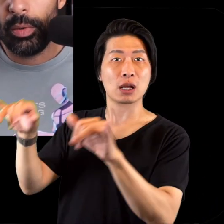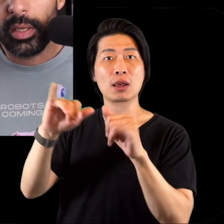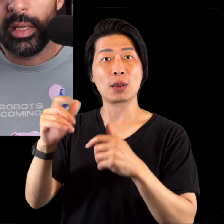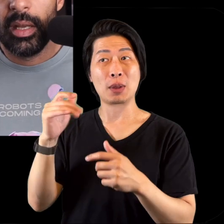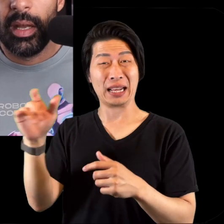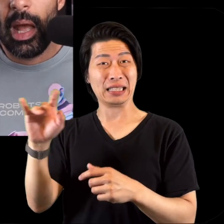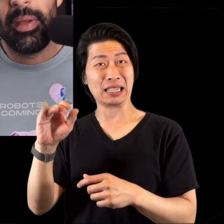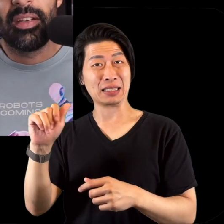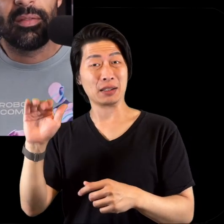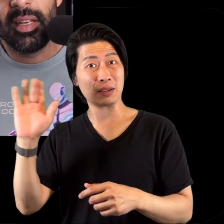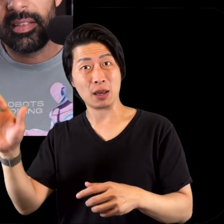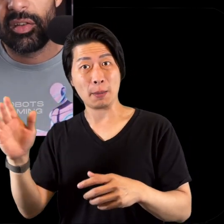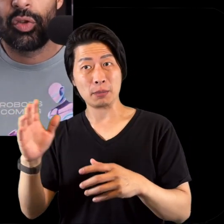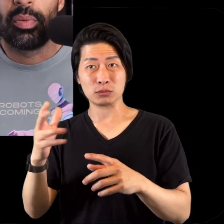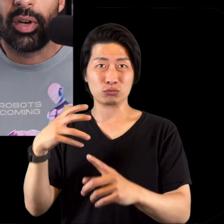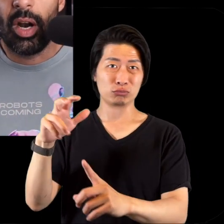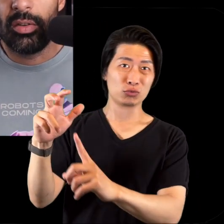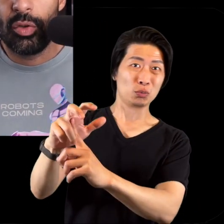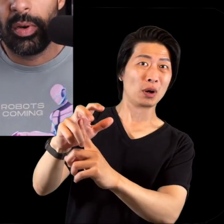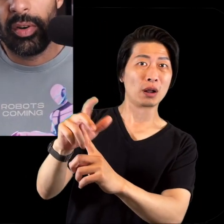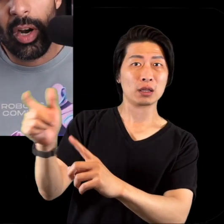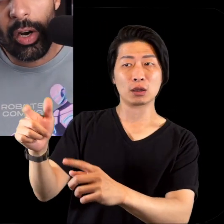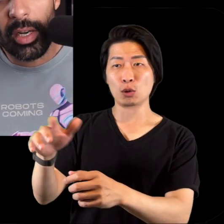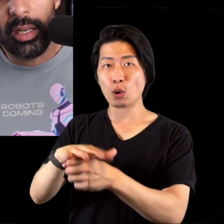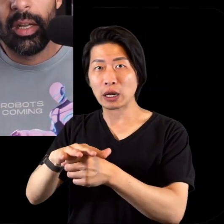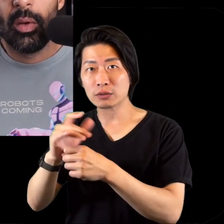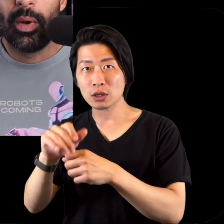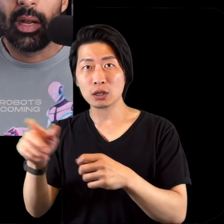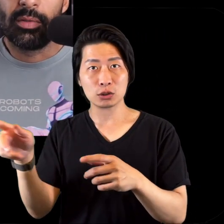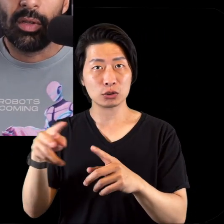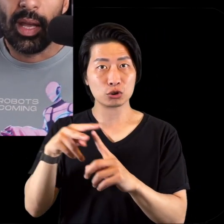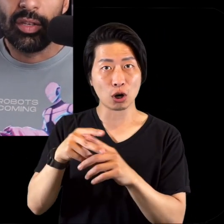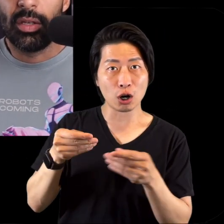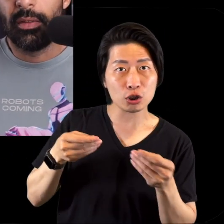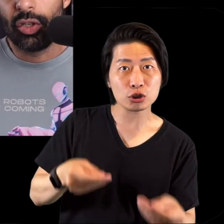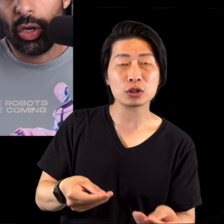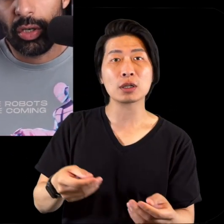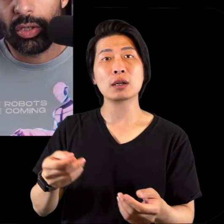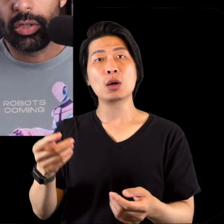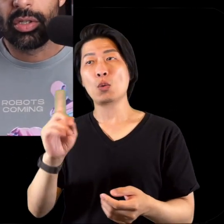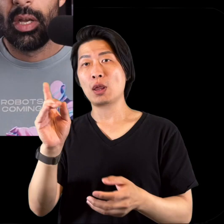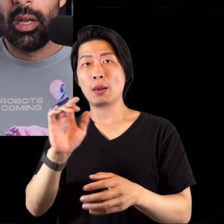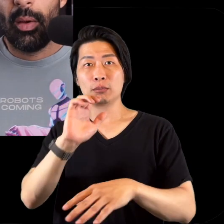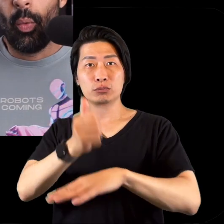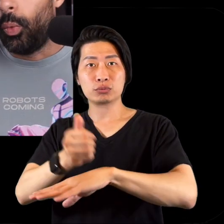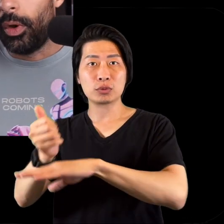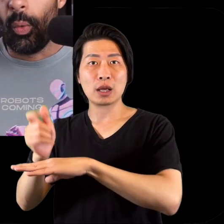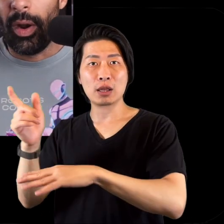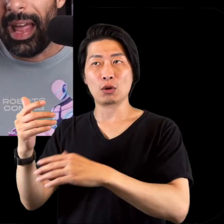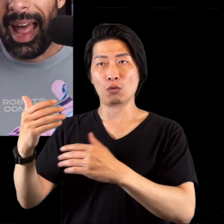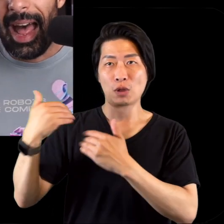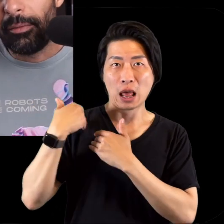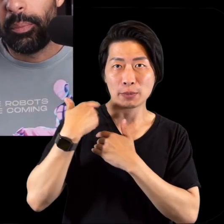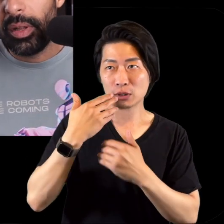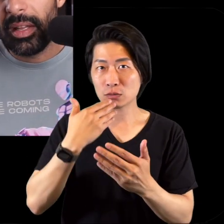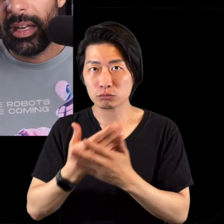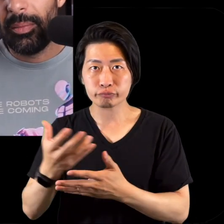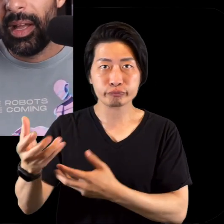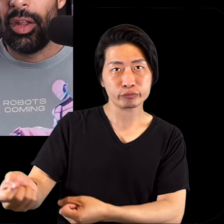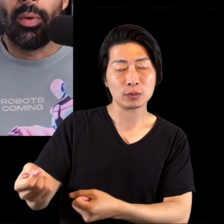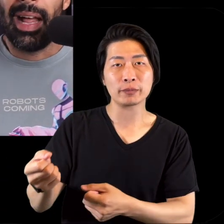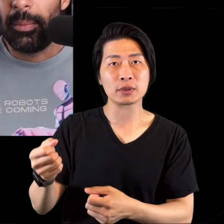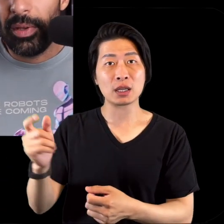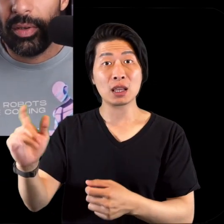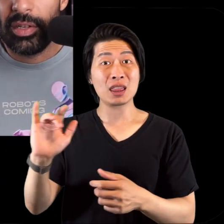standard globally? And because of Tesla's superiority when it comes to location of the chargers, where they have put